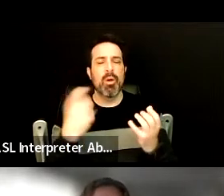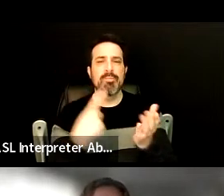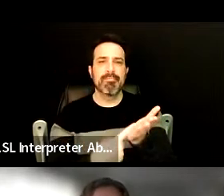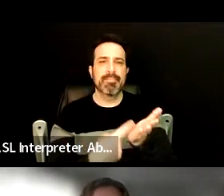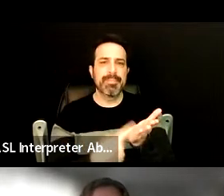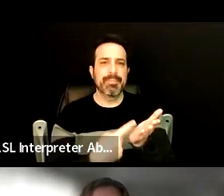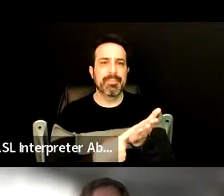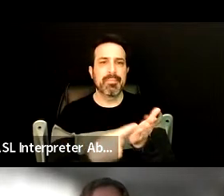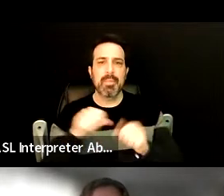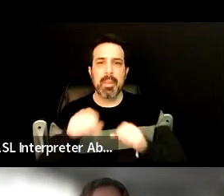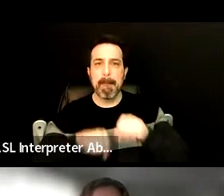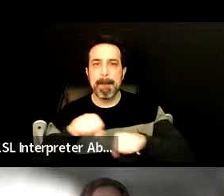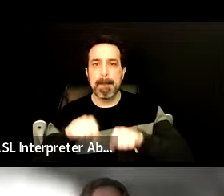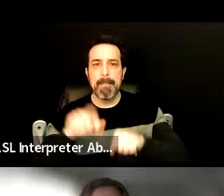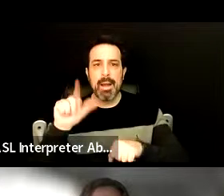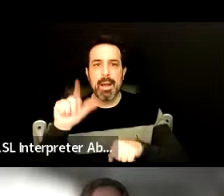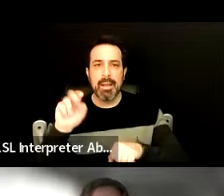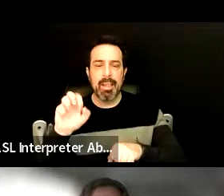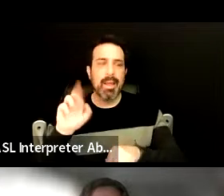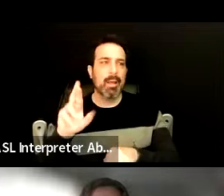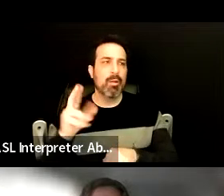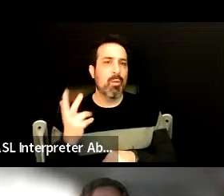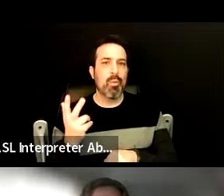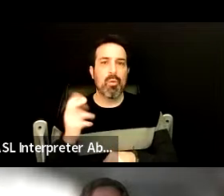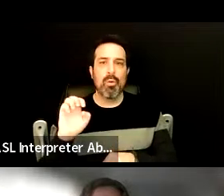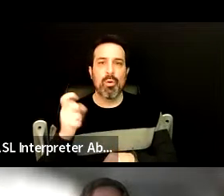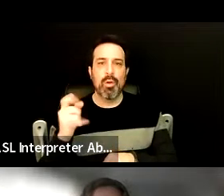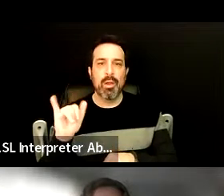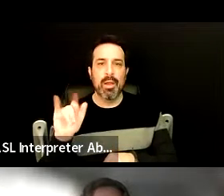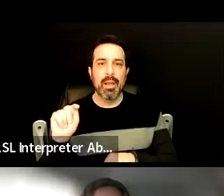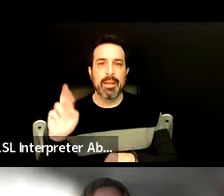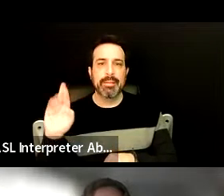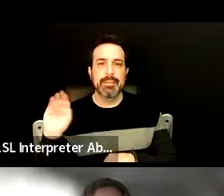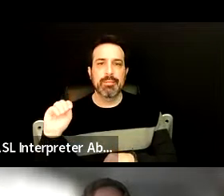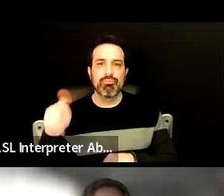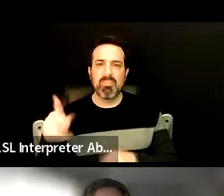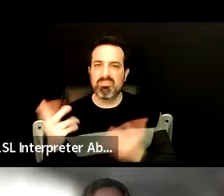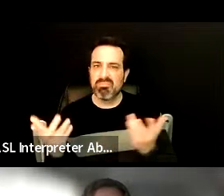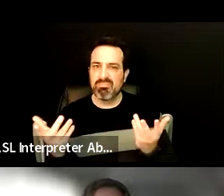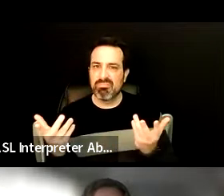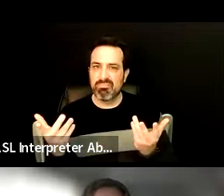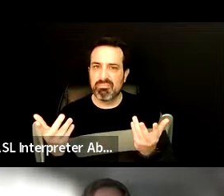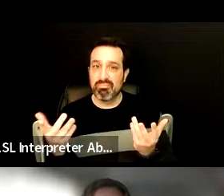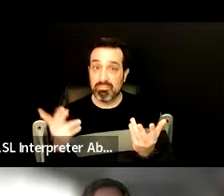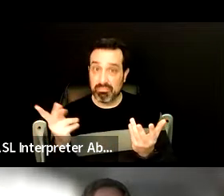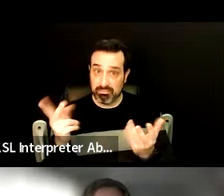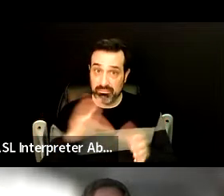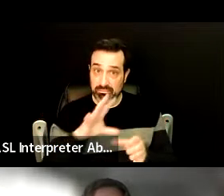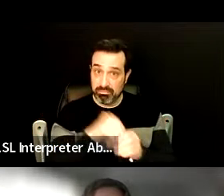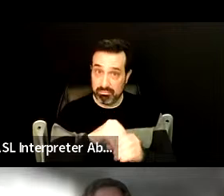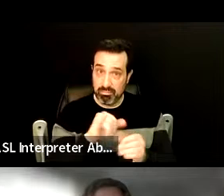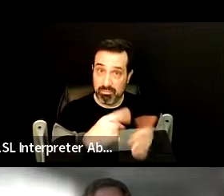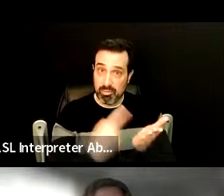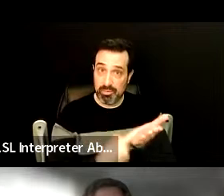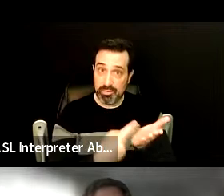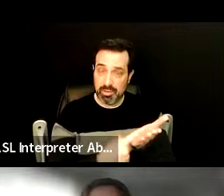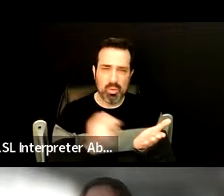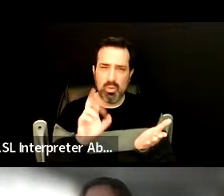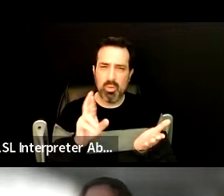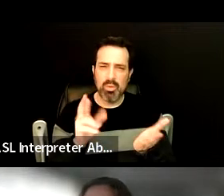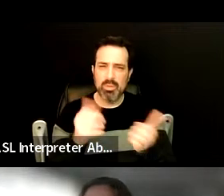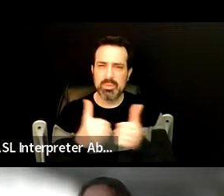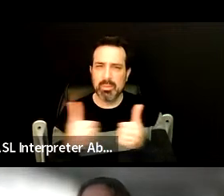about bike lanes or exit ramps and things like that? Are those part of this conversation,